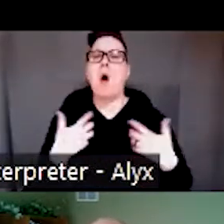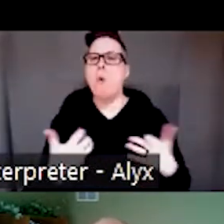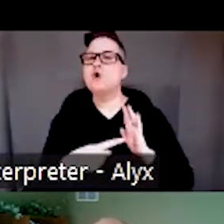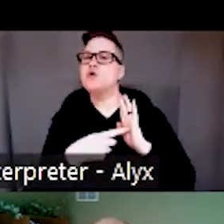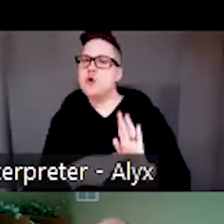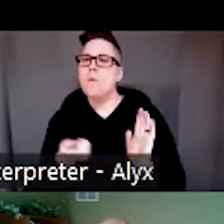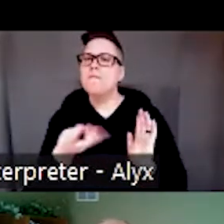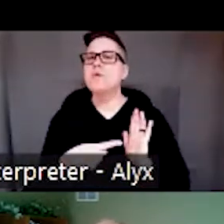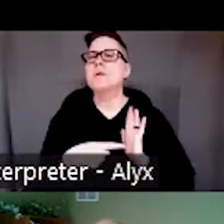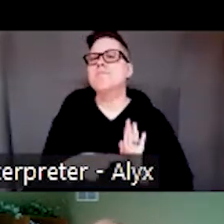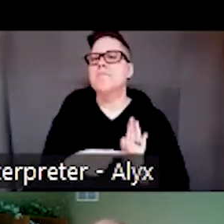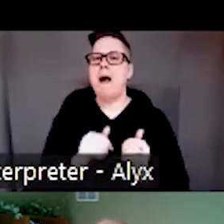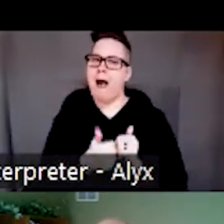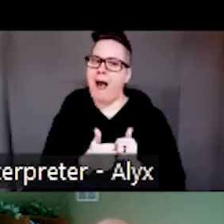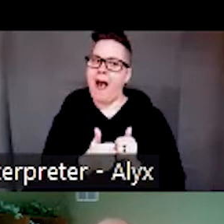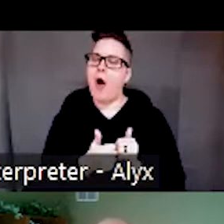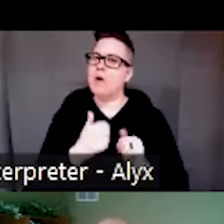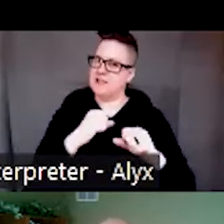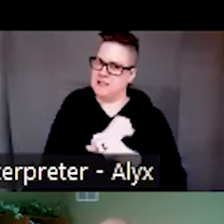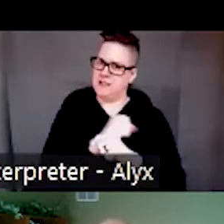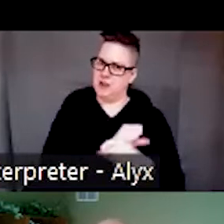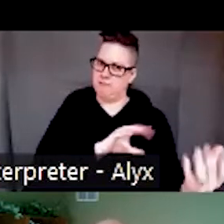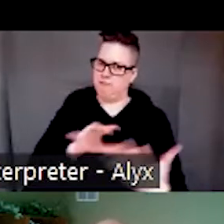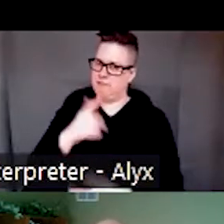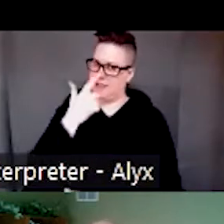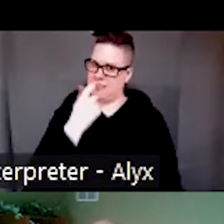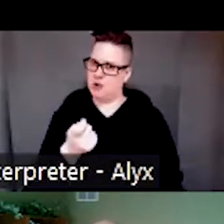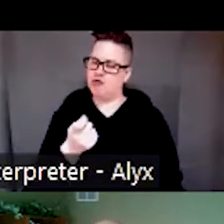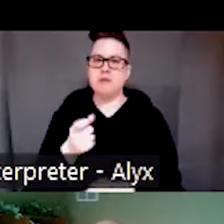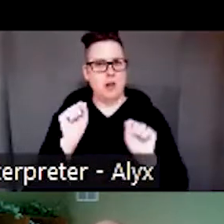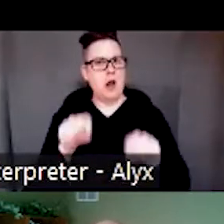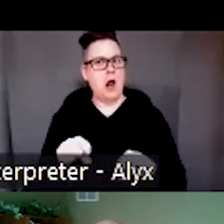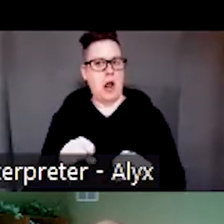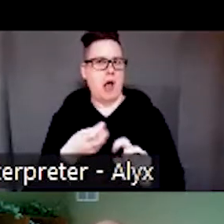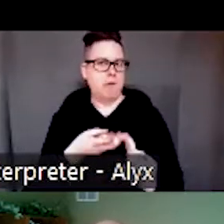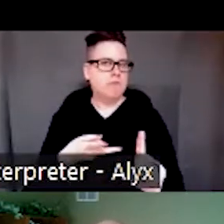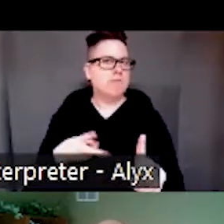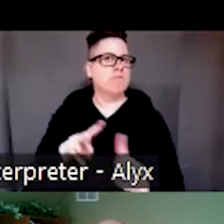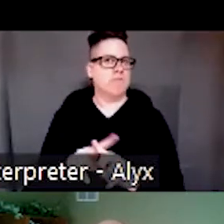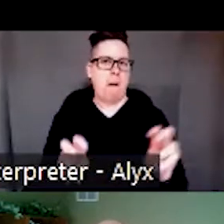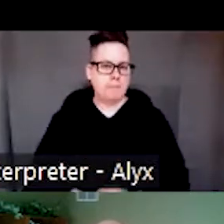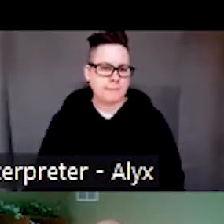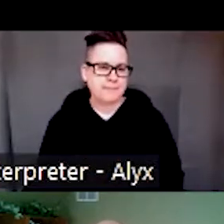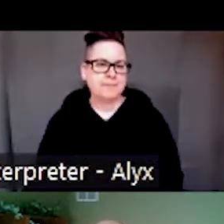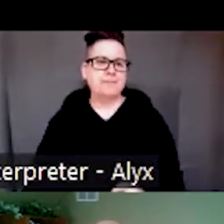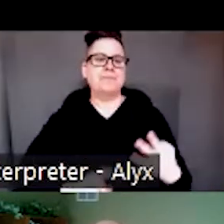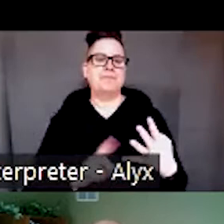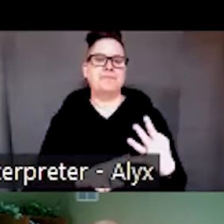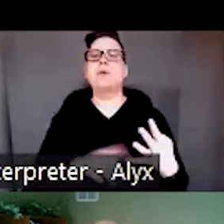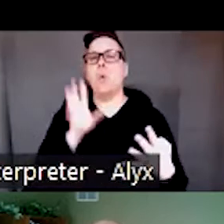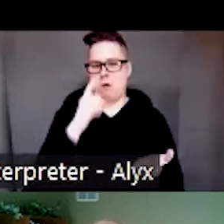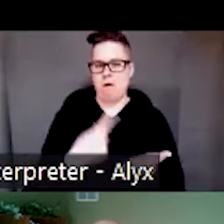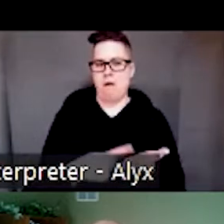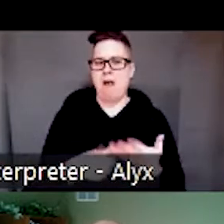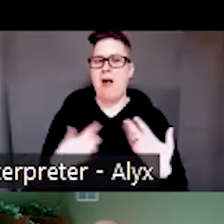couple examples of how interesting statistical techniques can be brought to bear on this topic. We'll then talk about some of